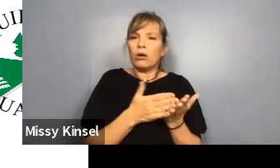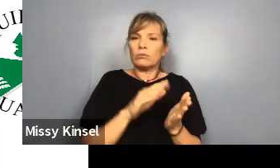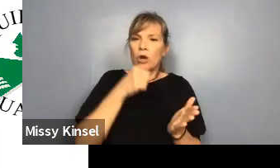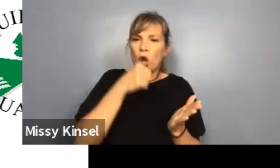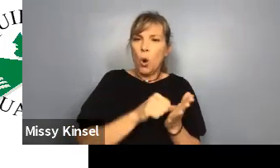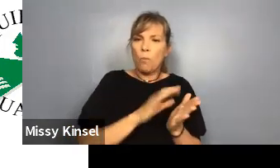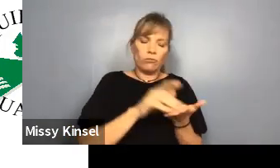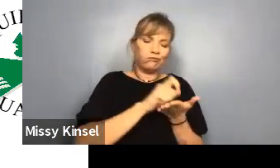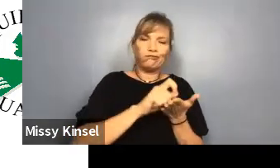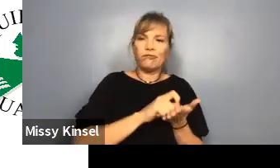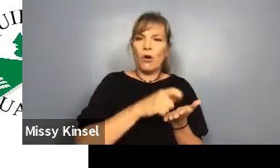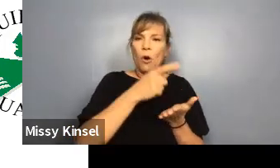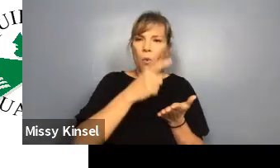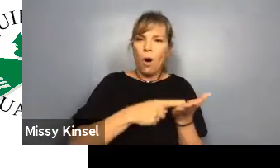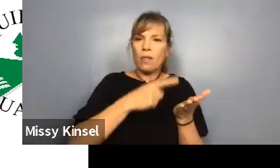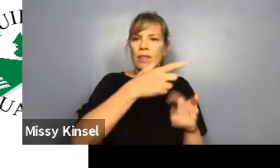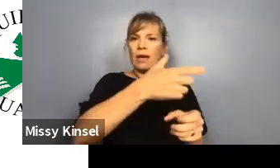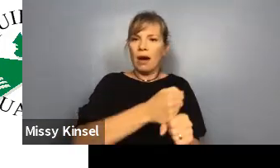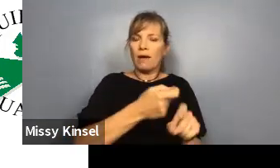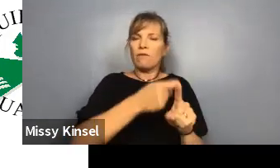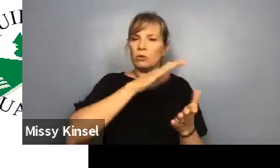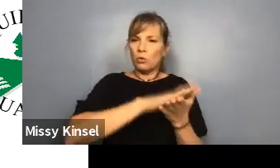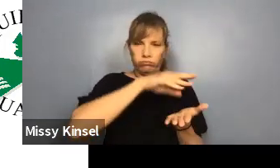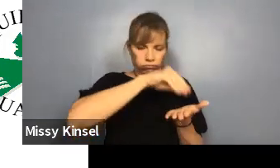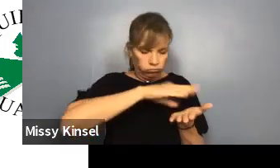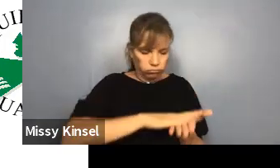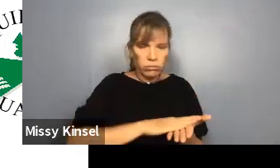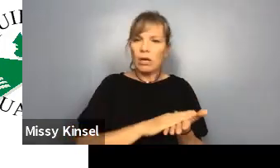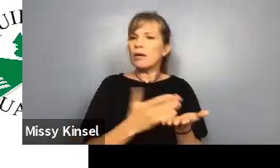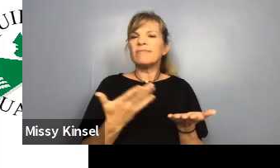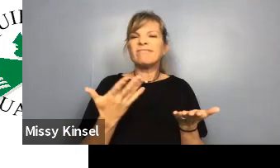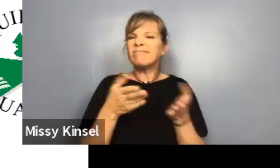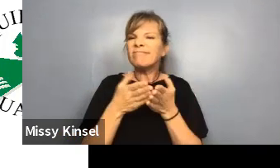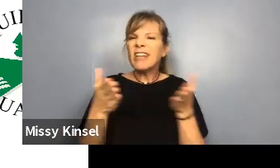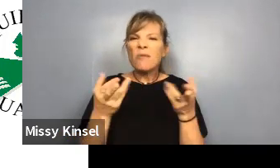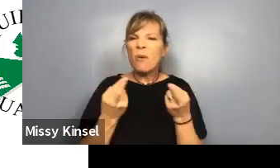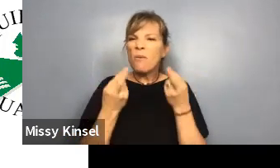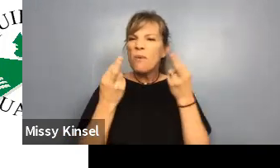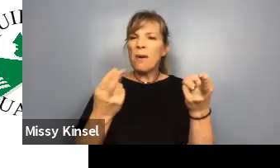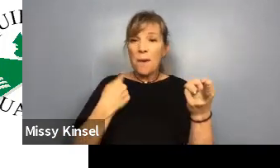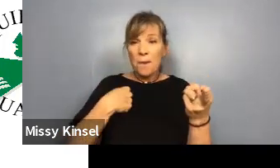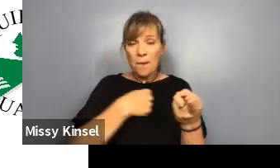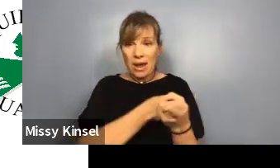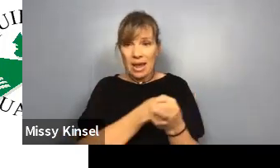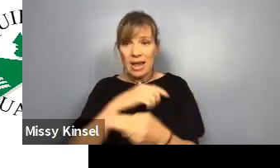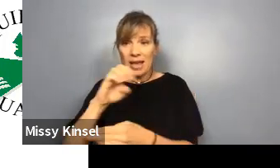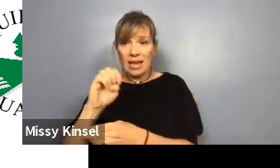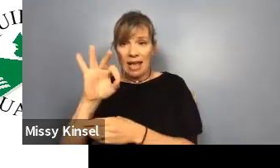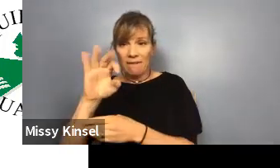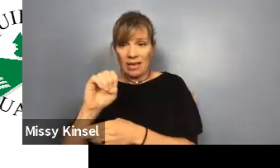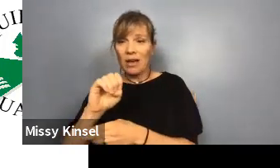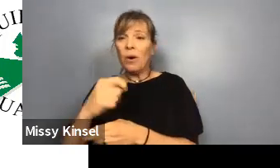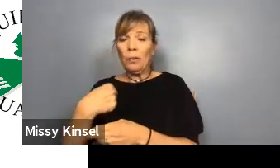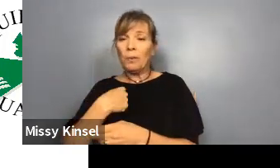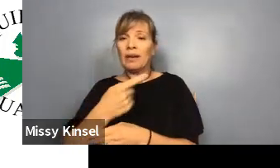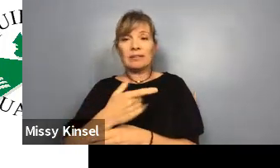going on, you know, what they've gotten from the school. Just as general recommendations, we recommend that you write it down. But